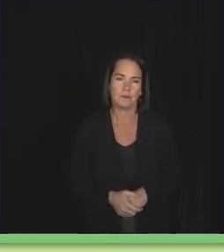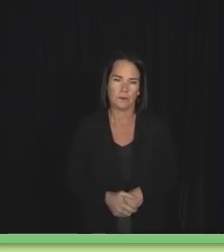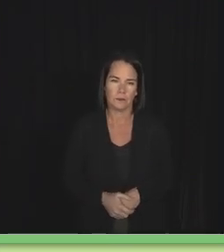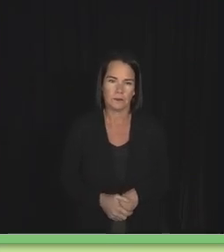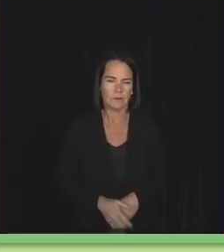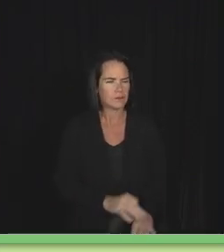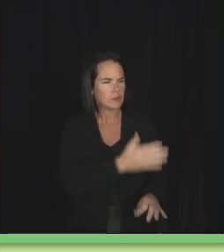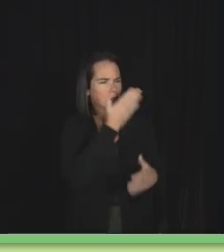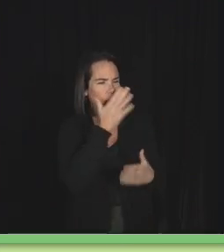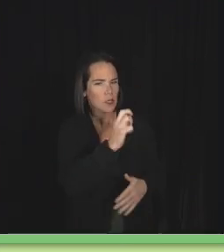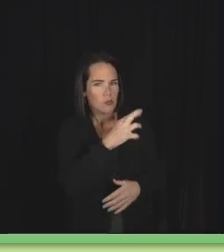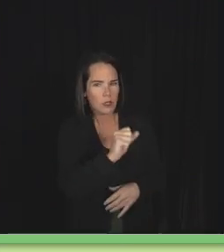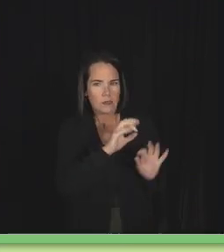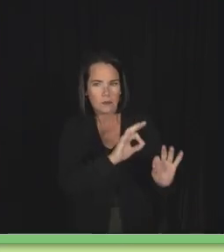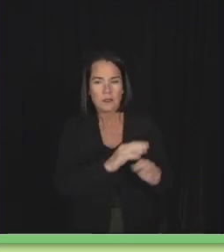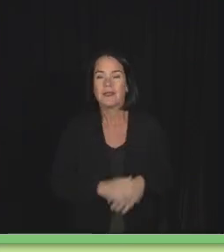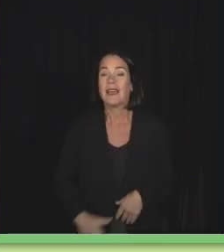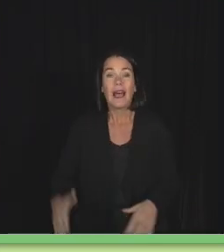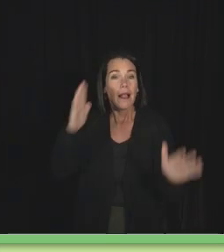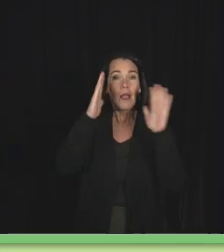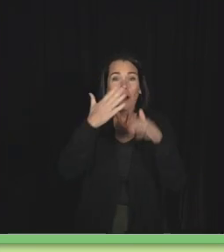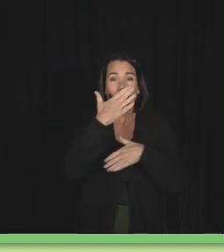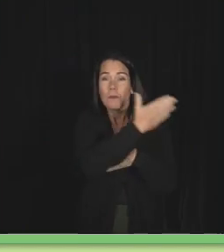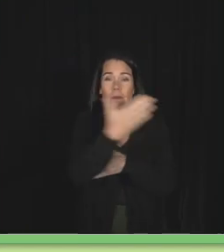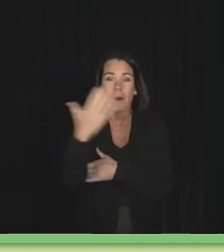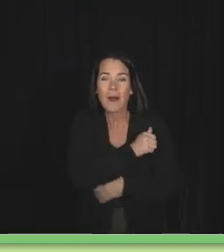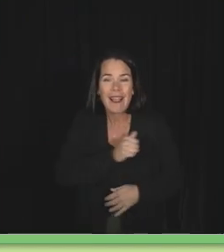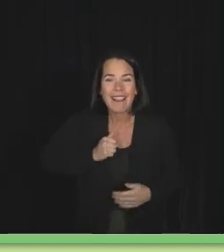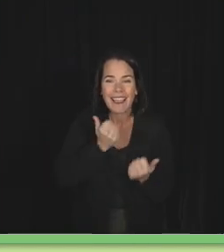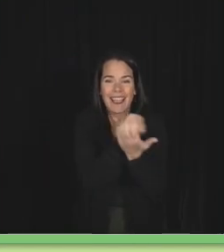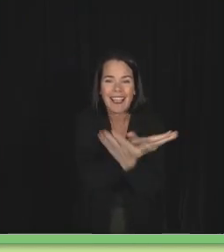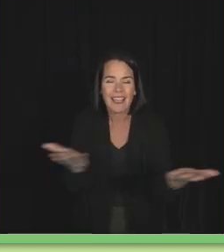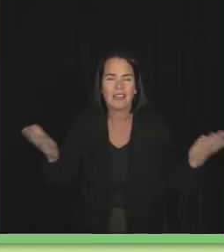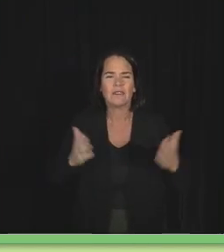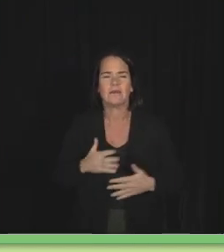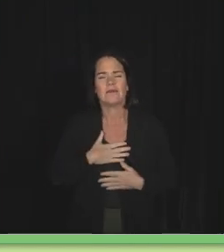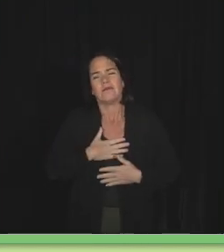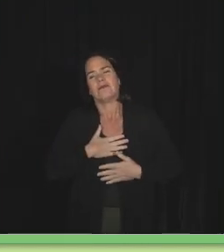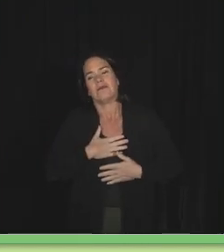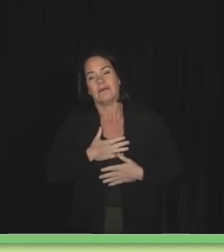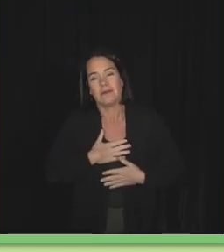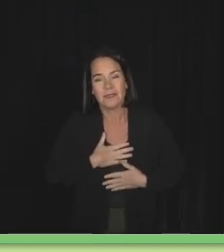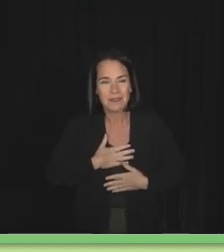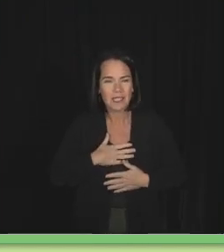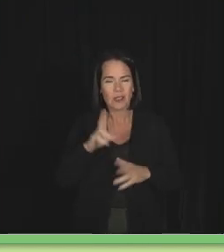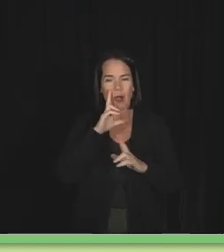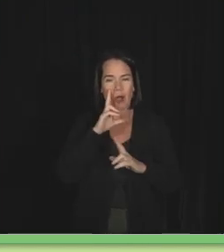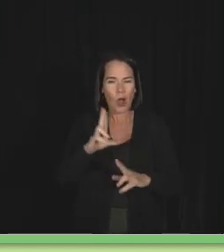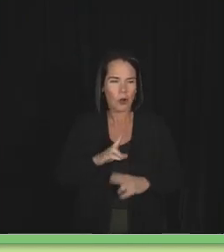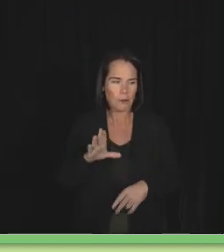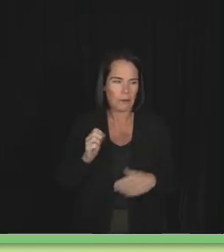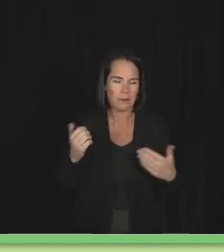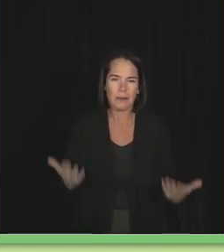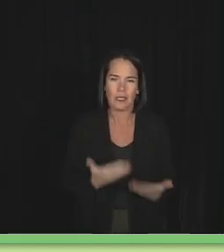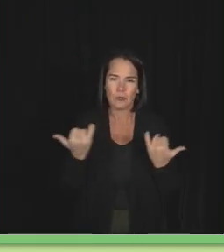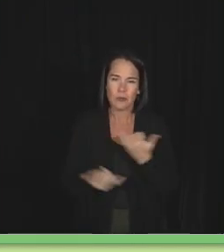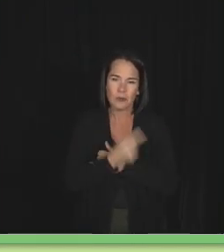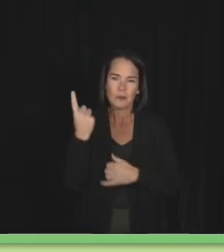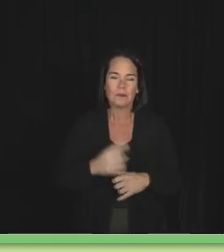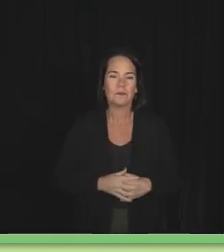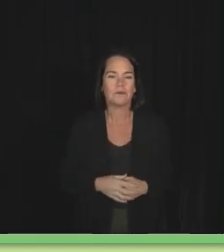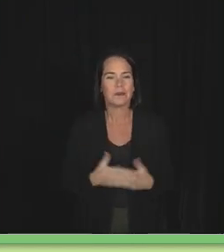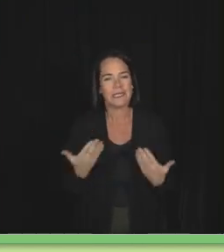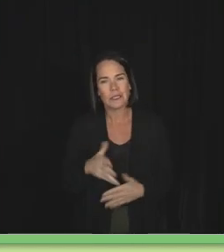Thank you, Chris. Good luck. Hello, good morning, Atlanta. It is such a pleasure, truly an honor to be here with you all today